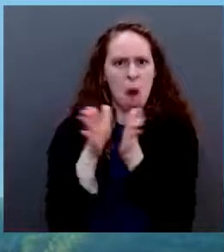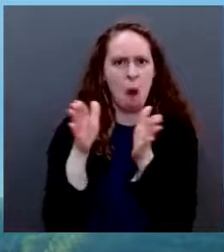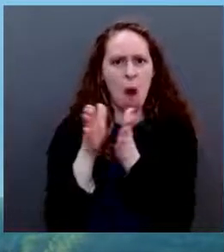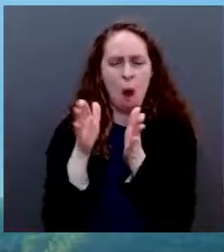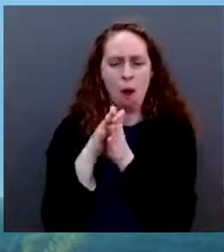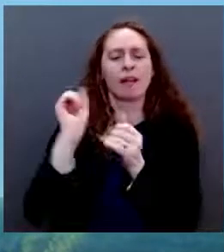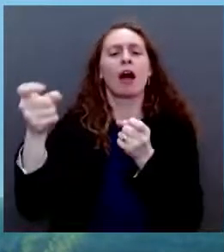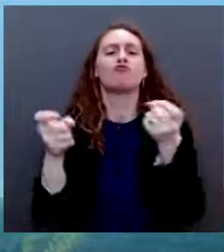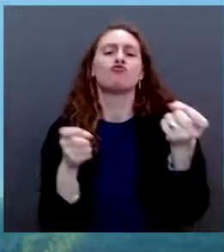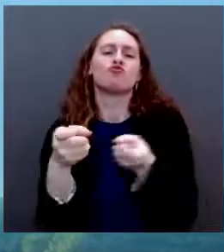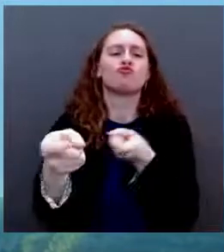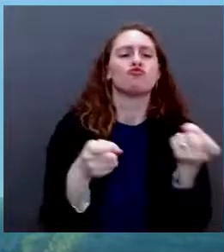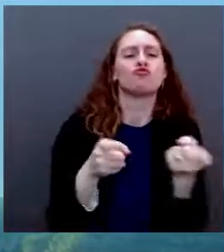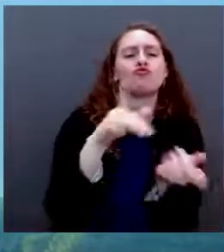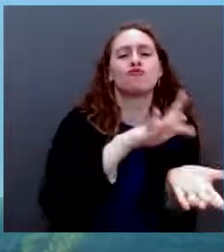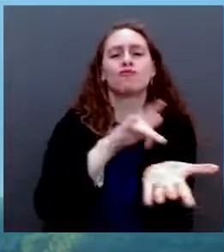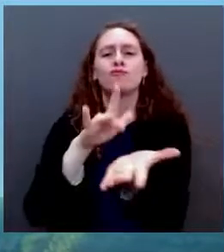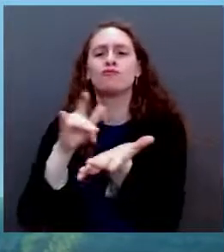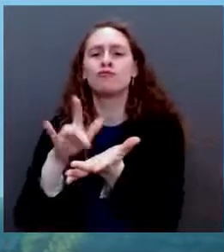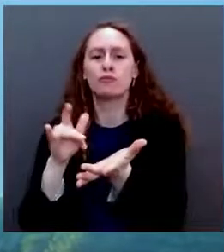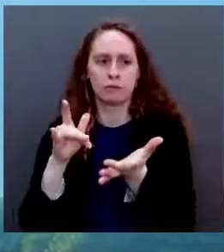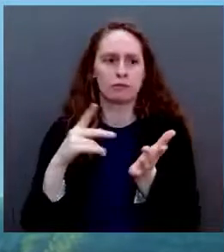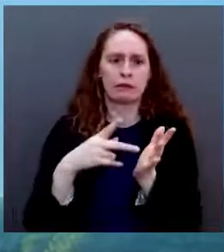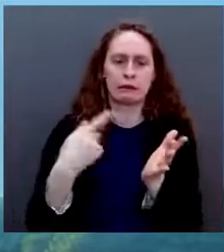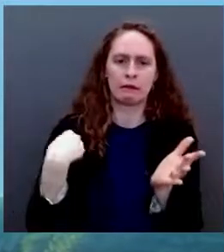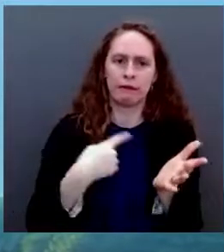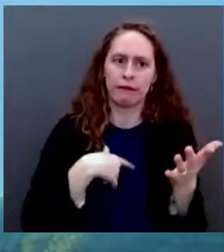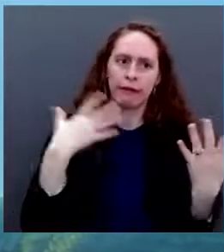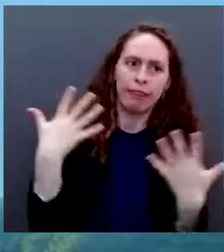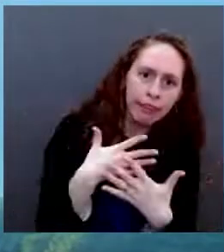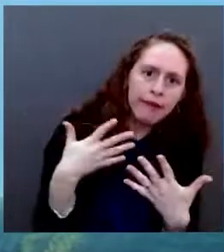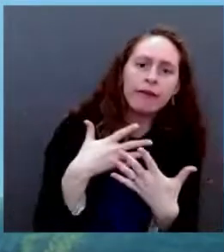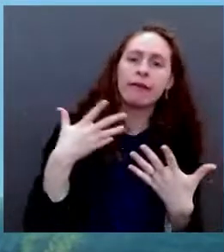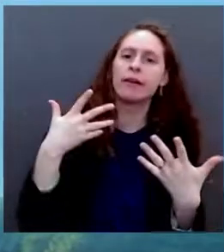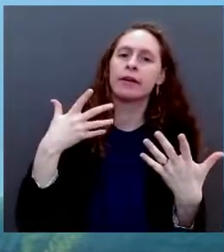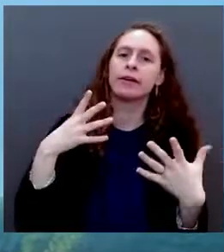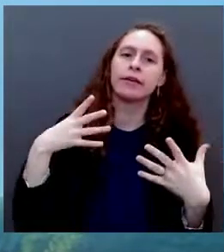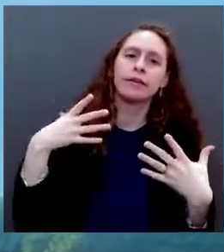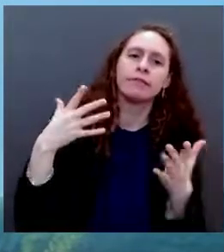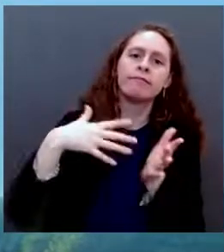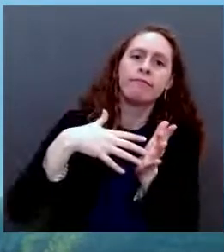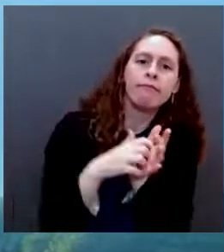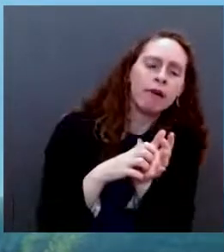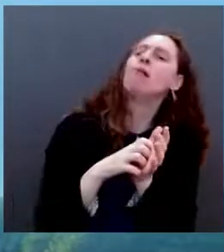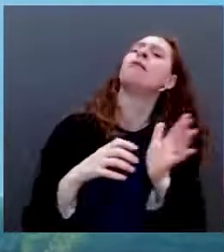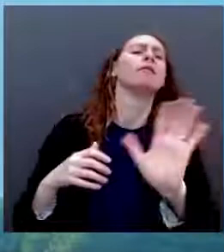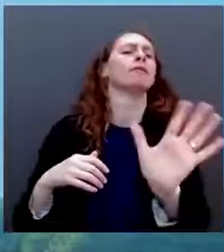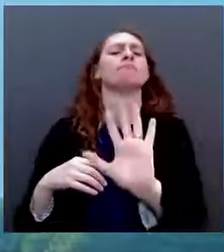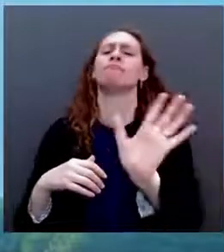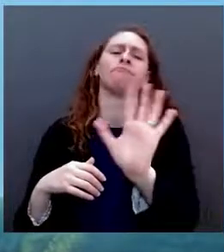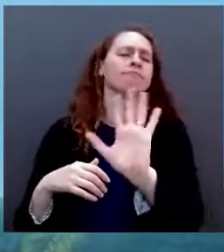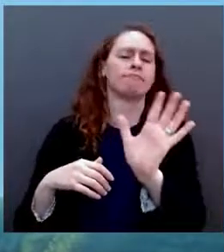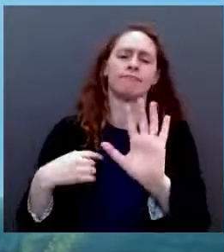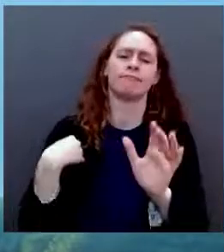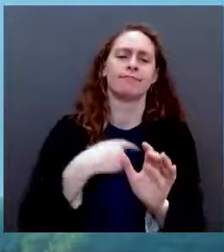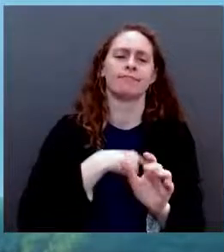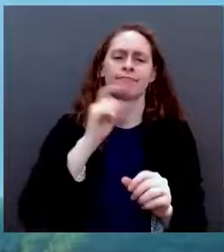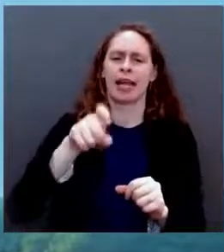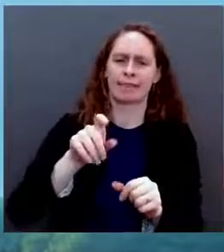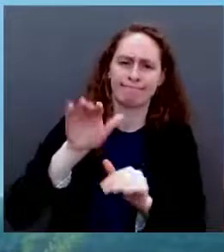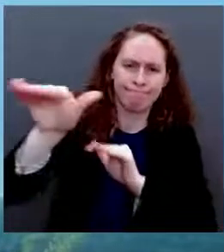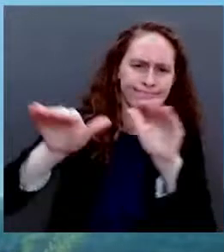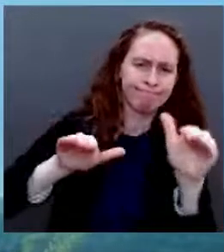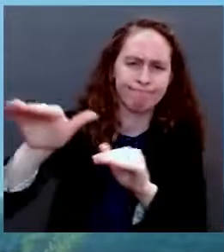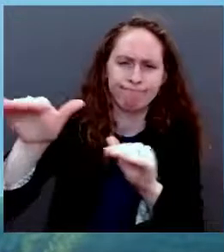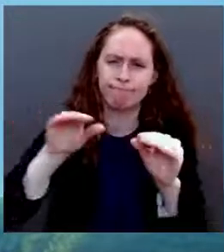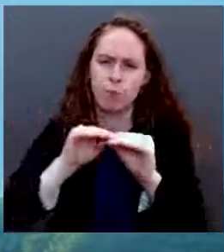and will not slow down. But it is a fact that our antitrust division has been underfunded for too long and